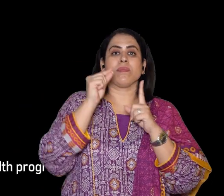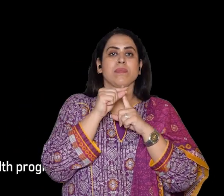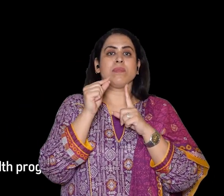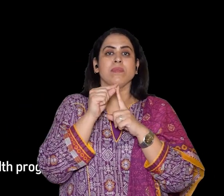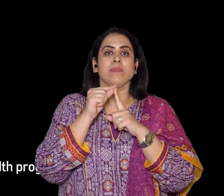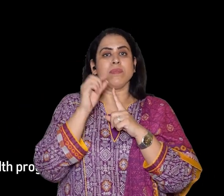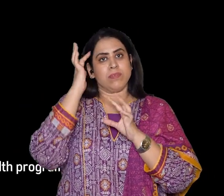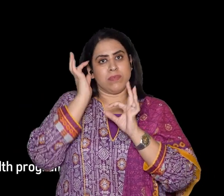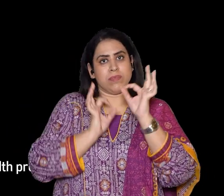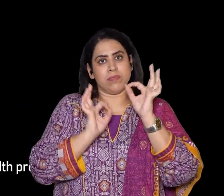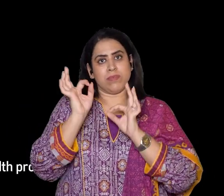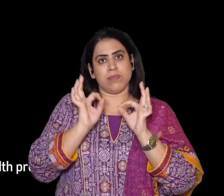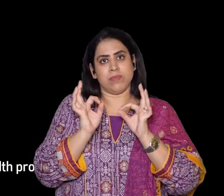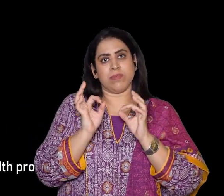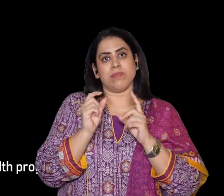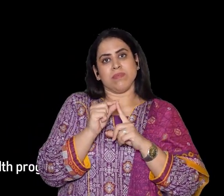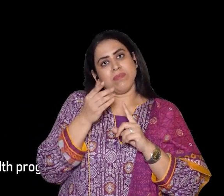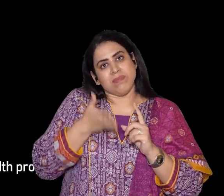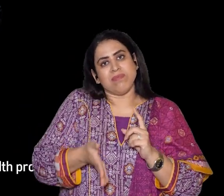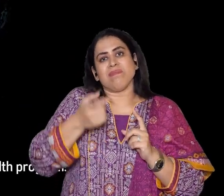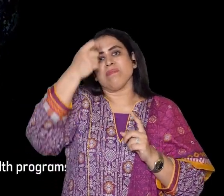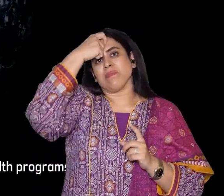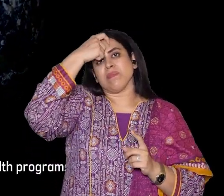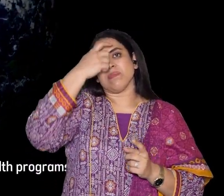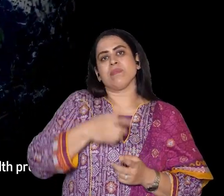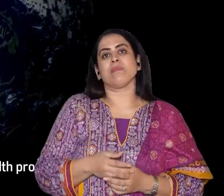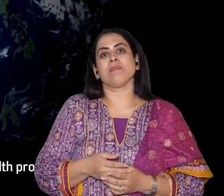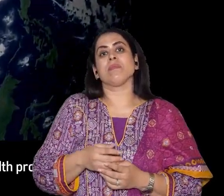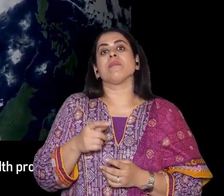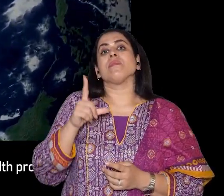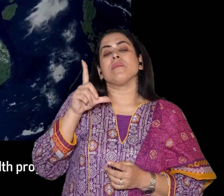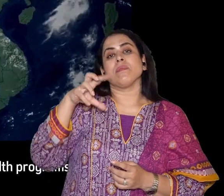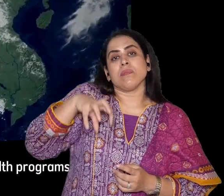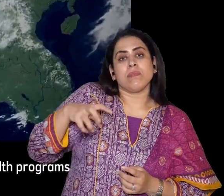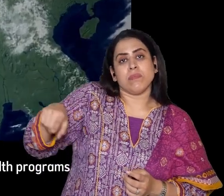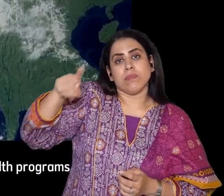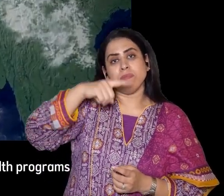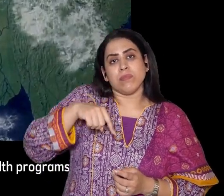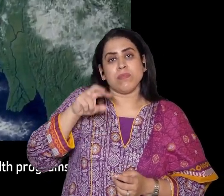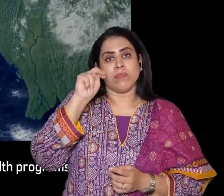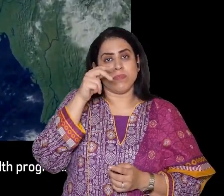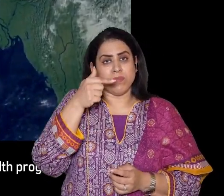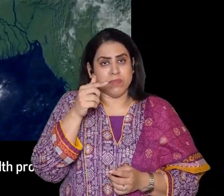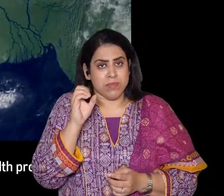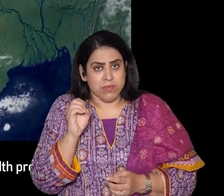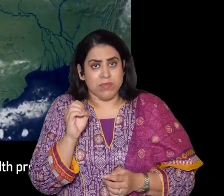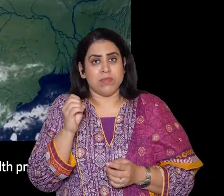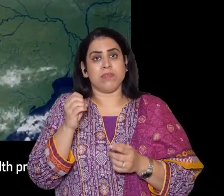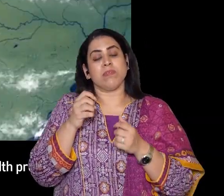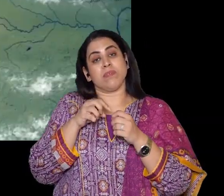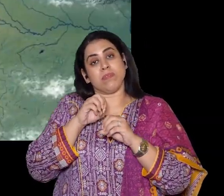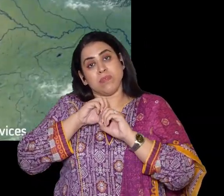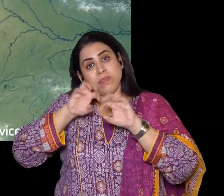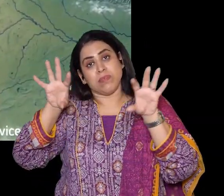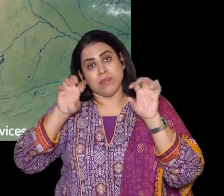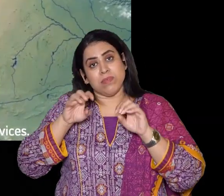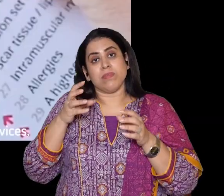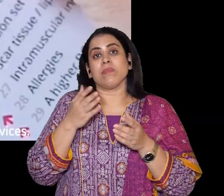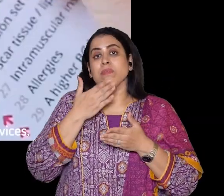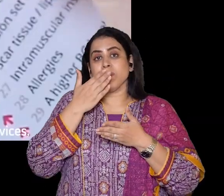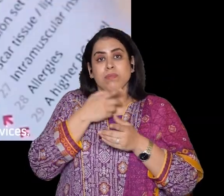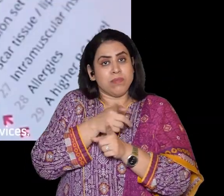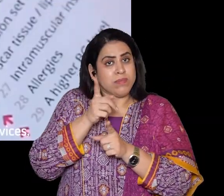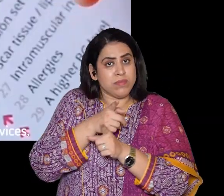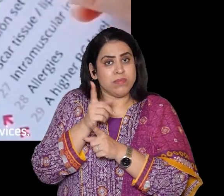Communities across Pakistan are taking steps to combat this issue. Local health programs and NGOs are working